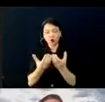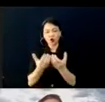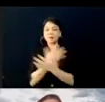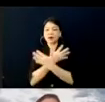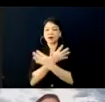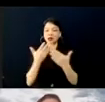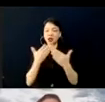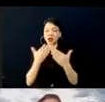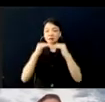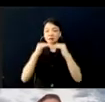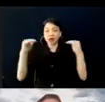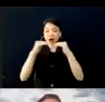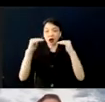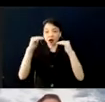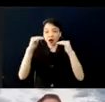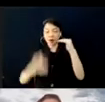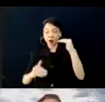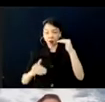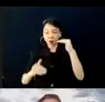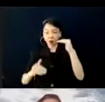for?